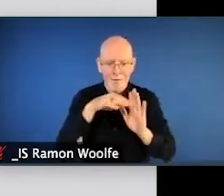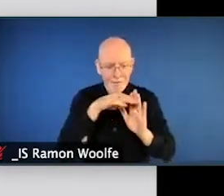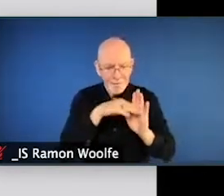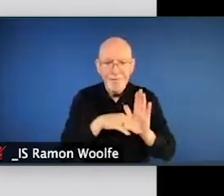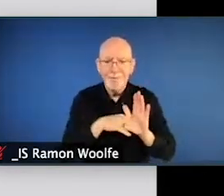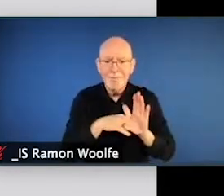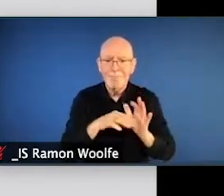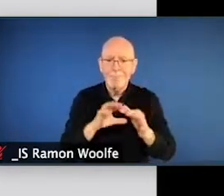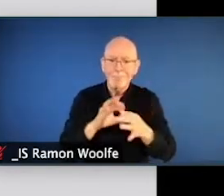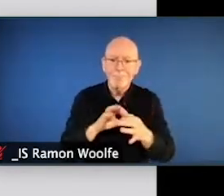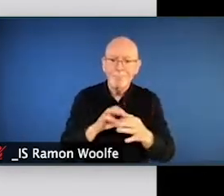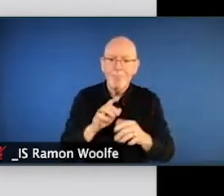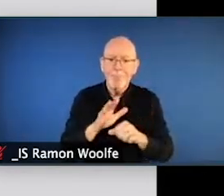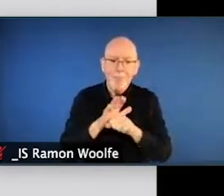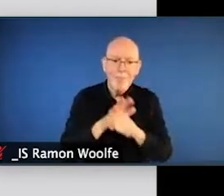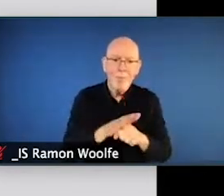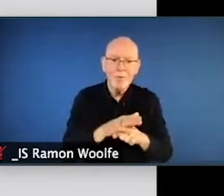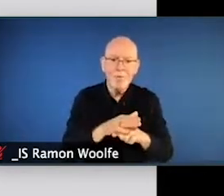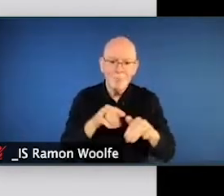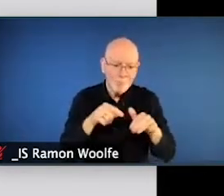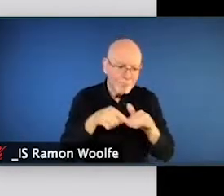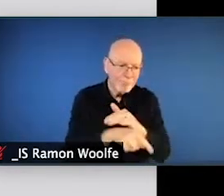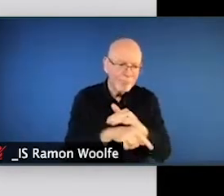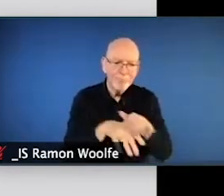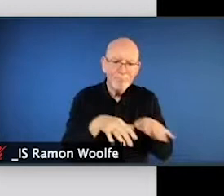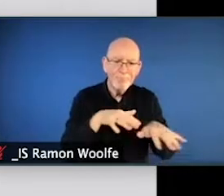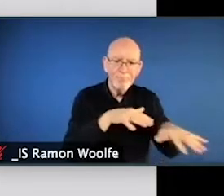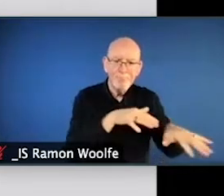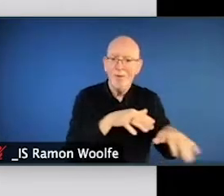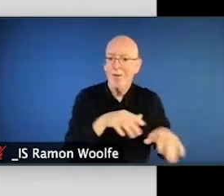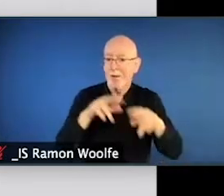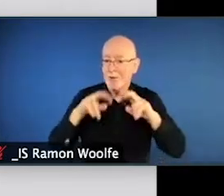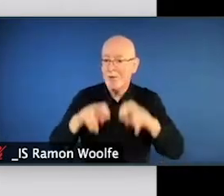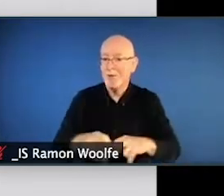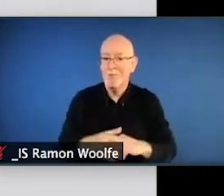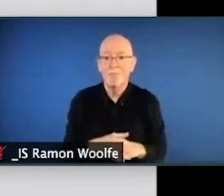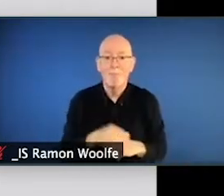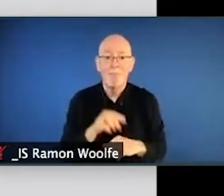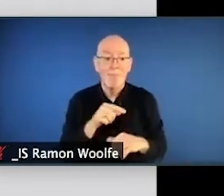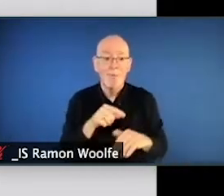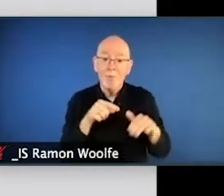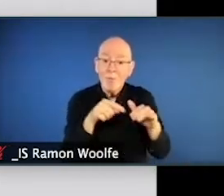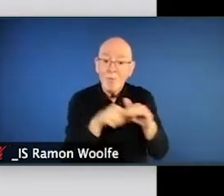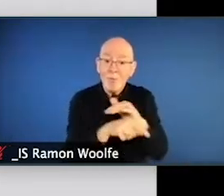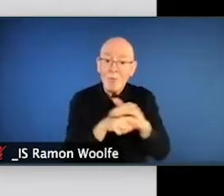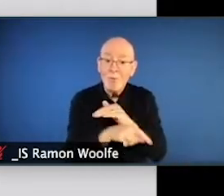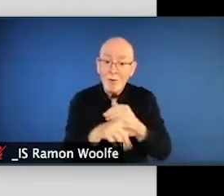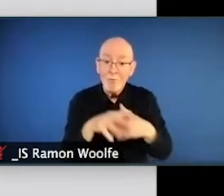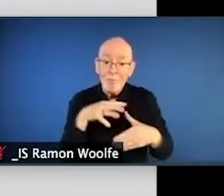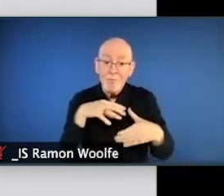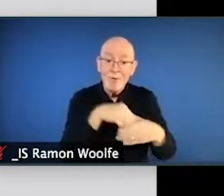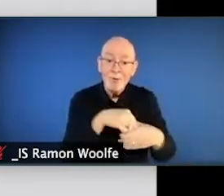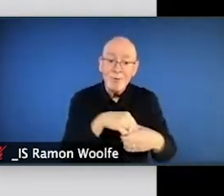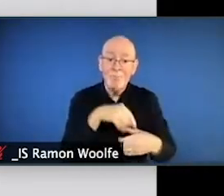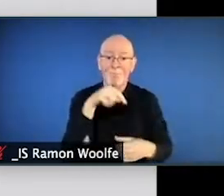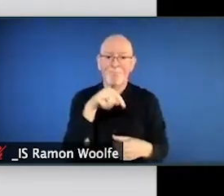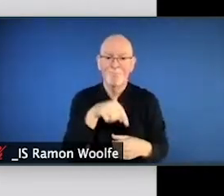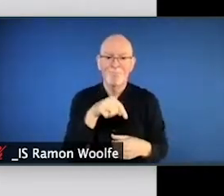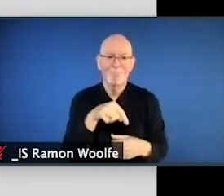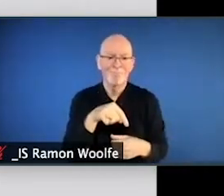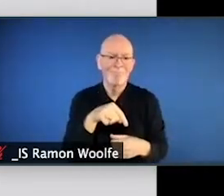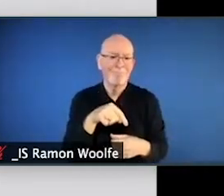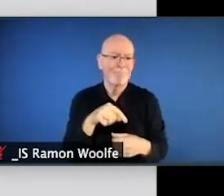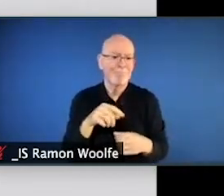Migration, IASFM, the Global Academic Interdisciplinary Network, and PHAP. So